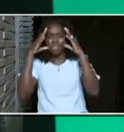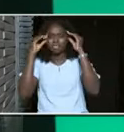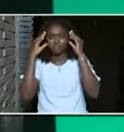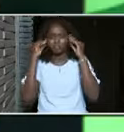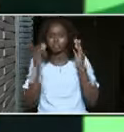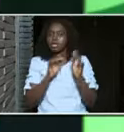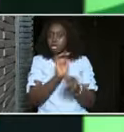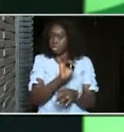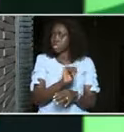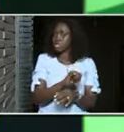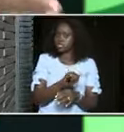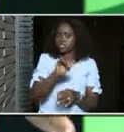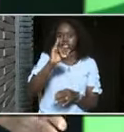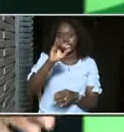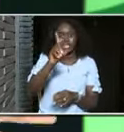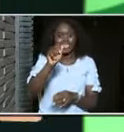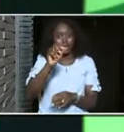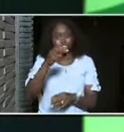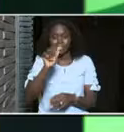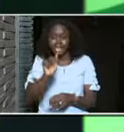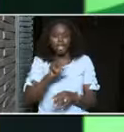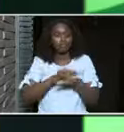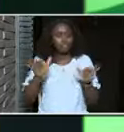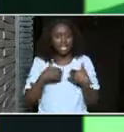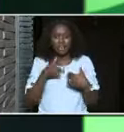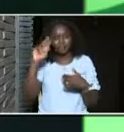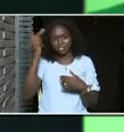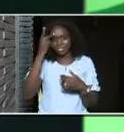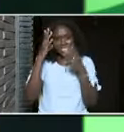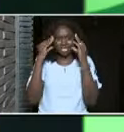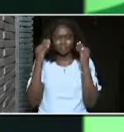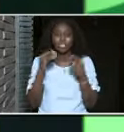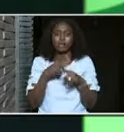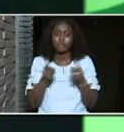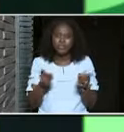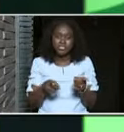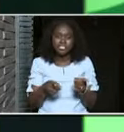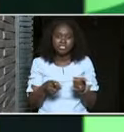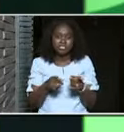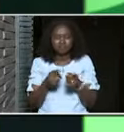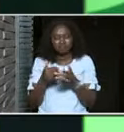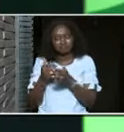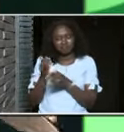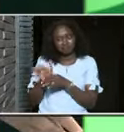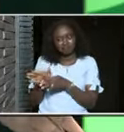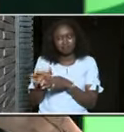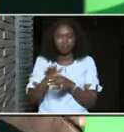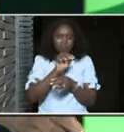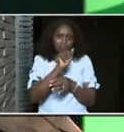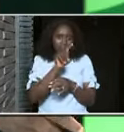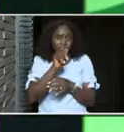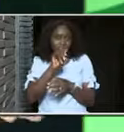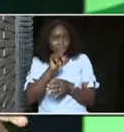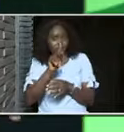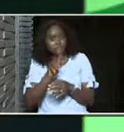doesn't have that political experience, but he has I think he should even have, apart from, okay, maybe Atiku was